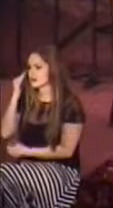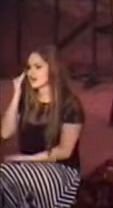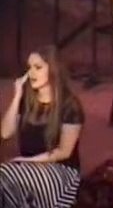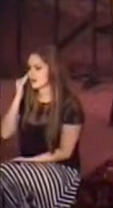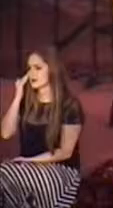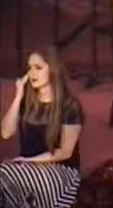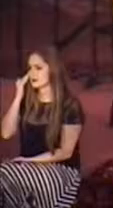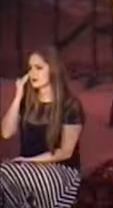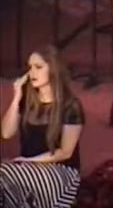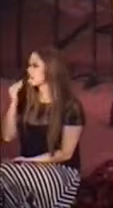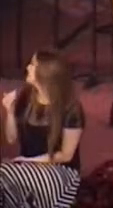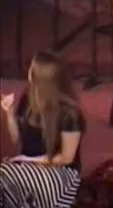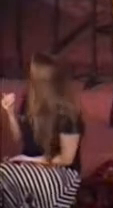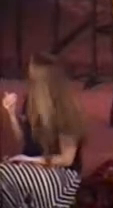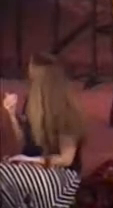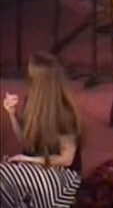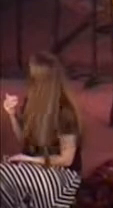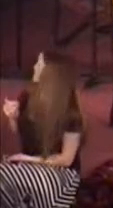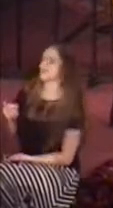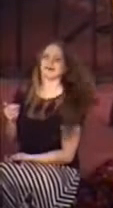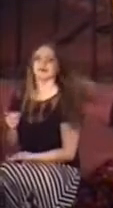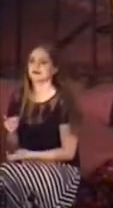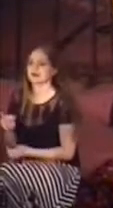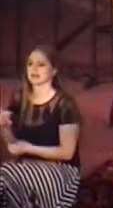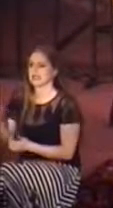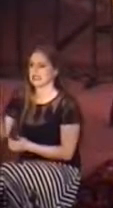Did somebody answer that door?